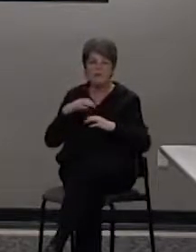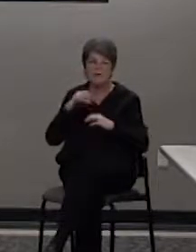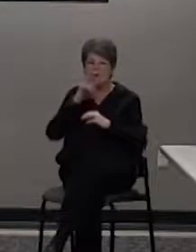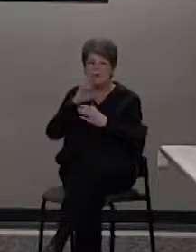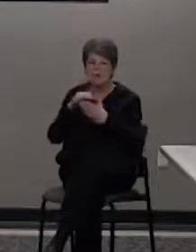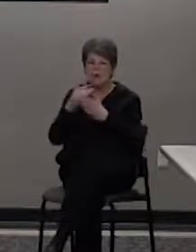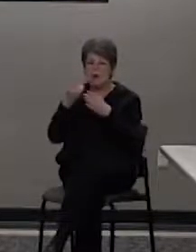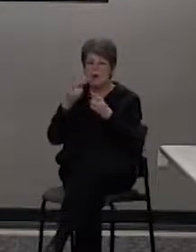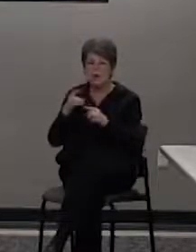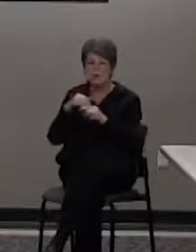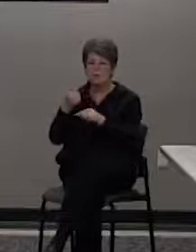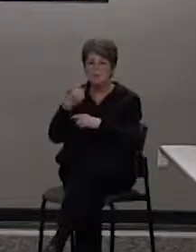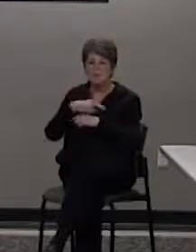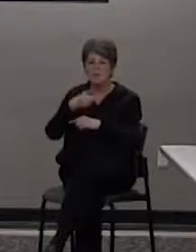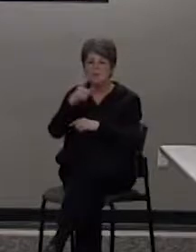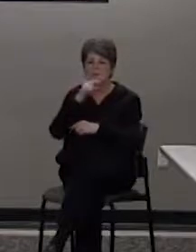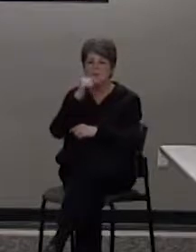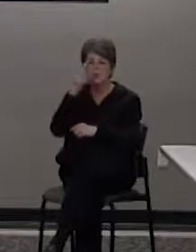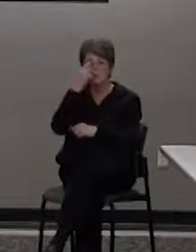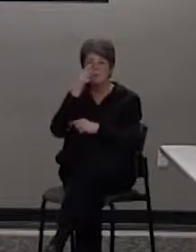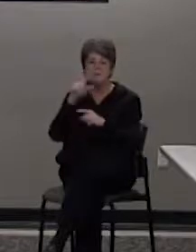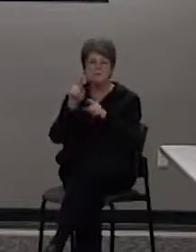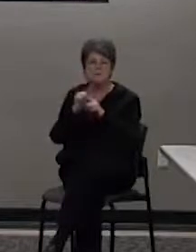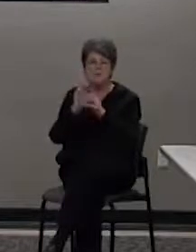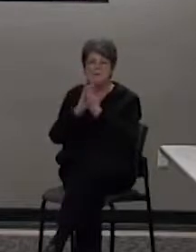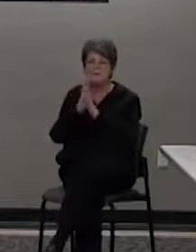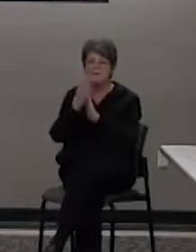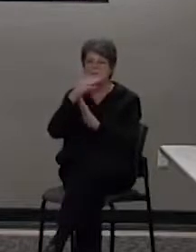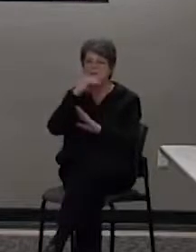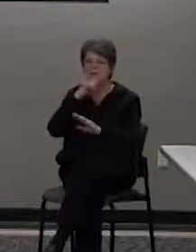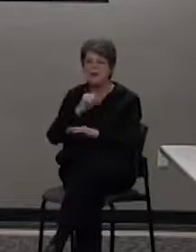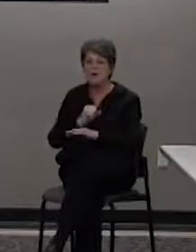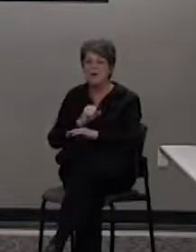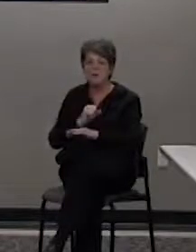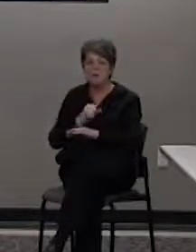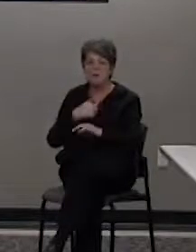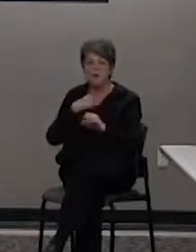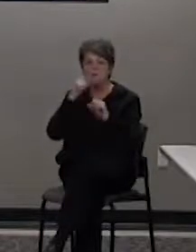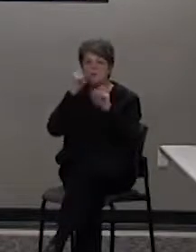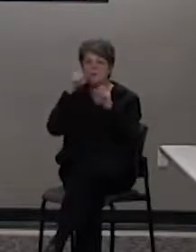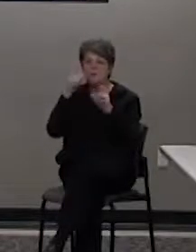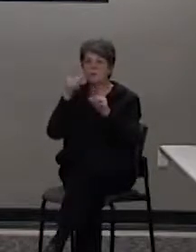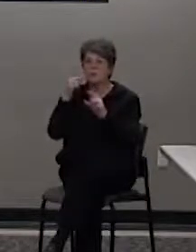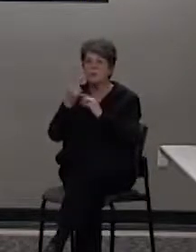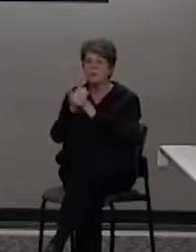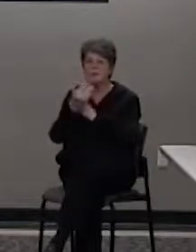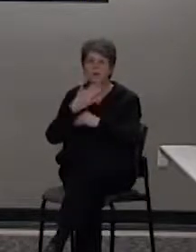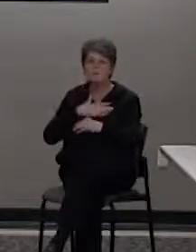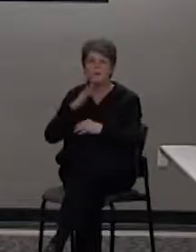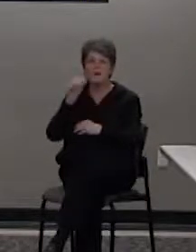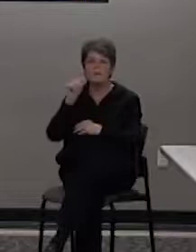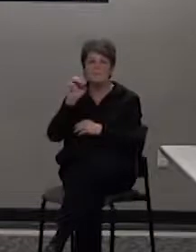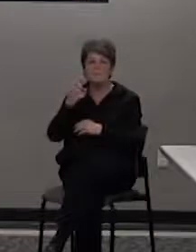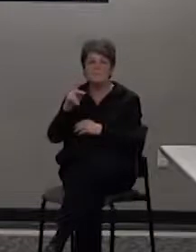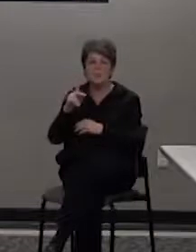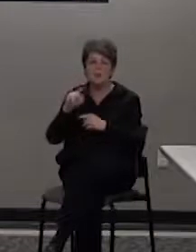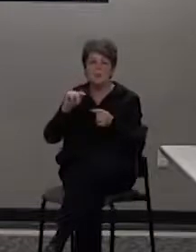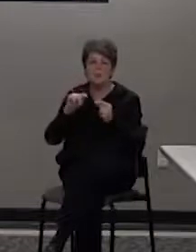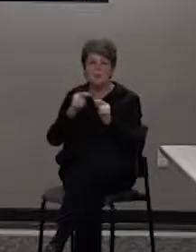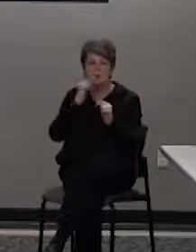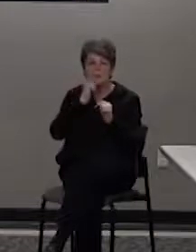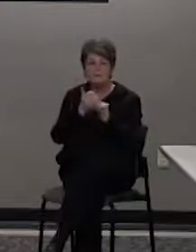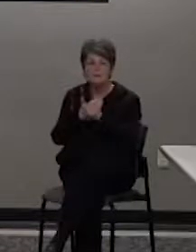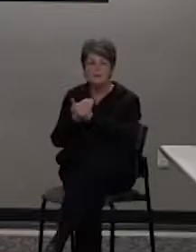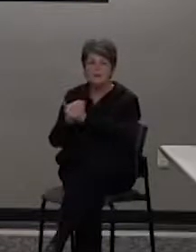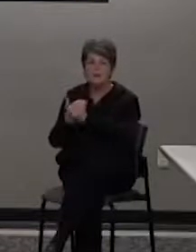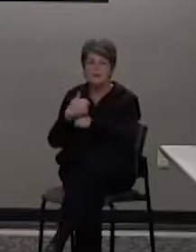one day. You won't even realize it. It's like growing old. I woke up one morning and my back hurt every stinking morning. And I'm